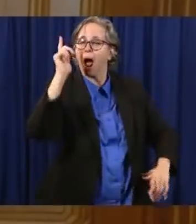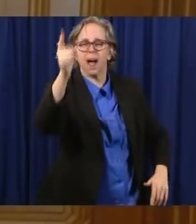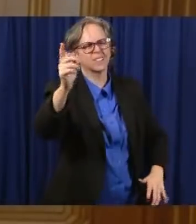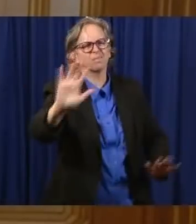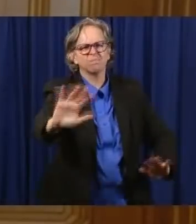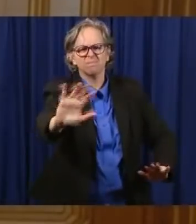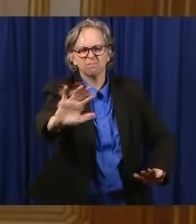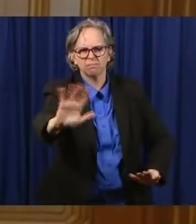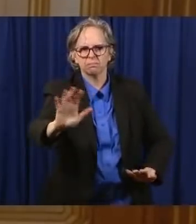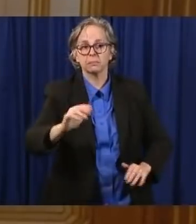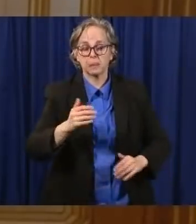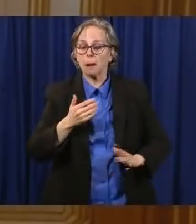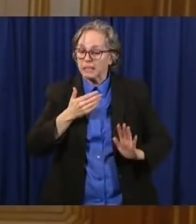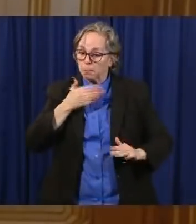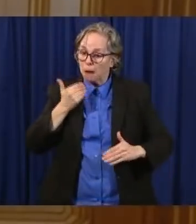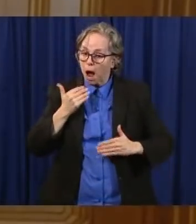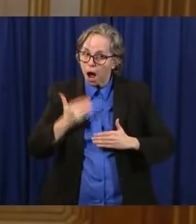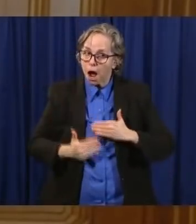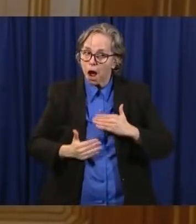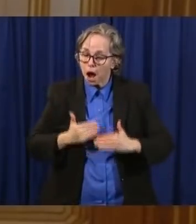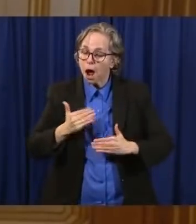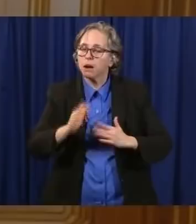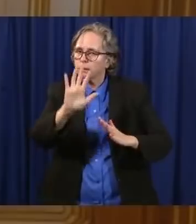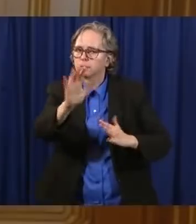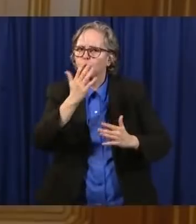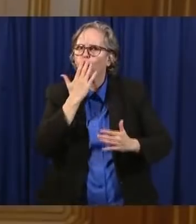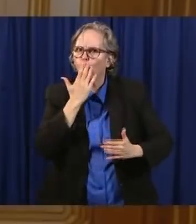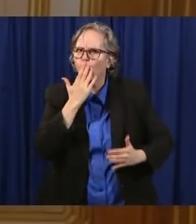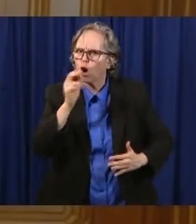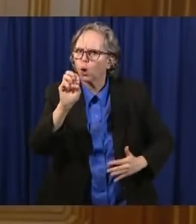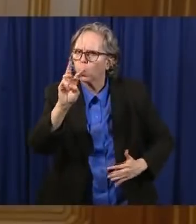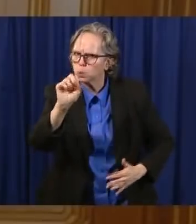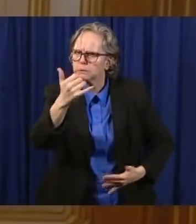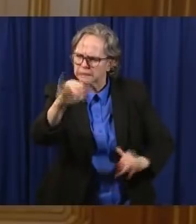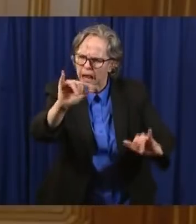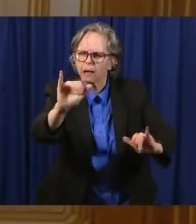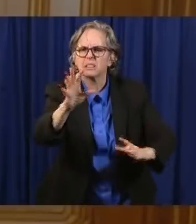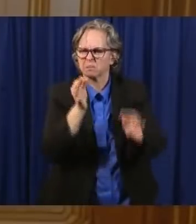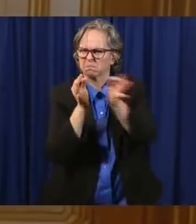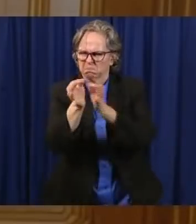And that is very, very good news. Why, though?